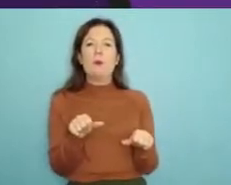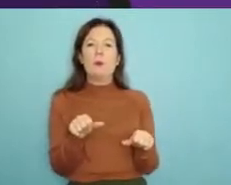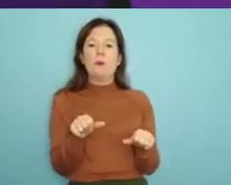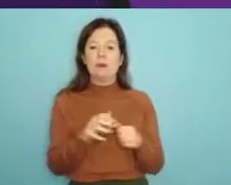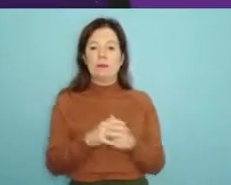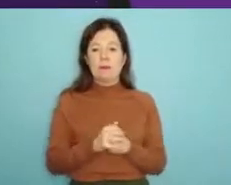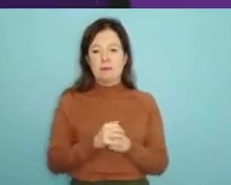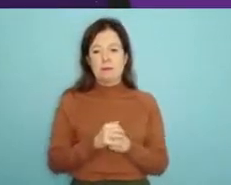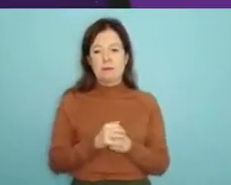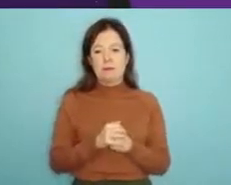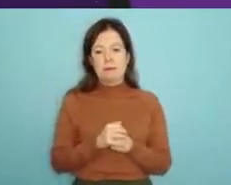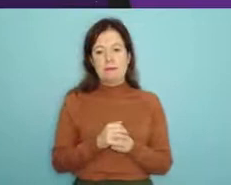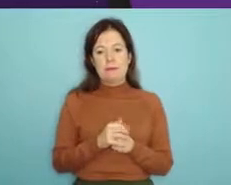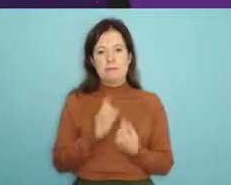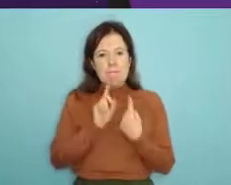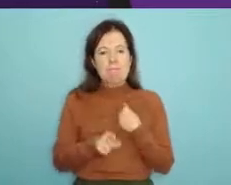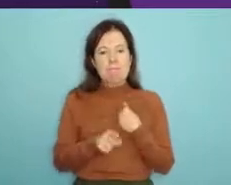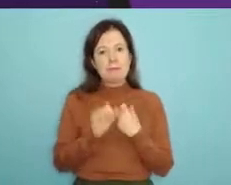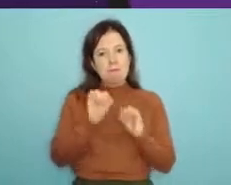and responsive.